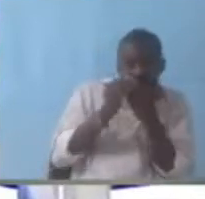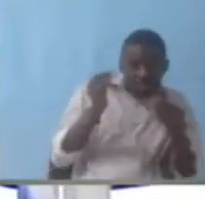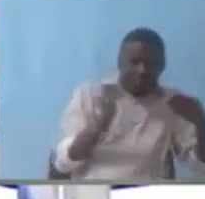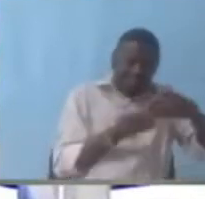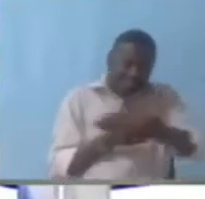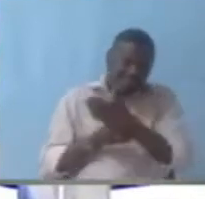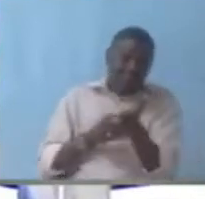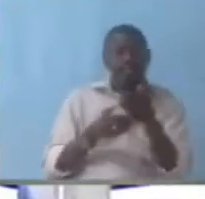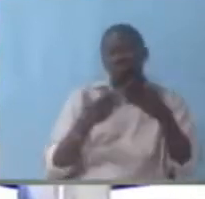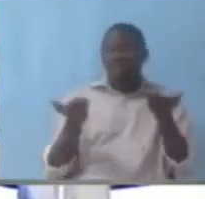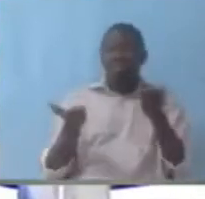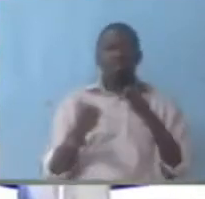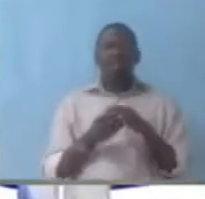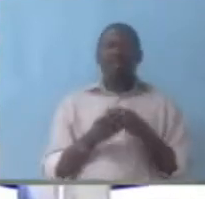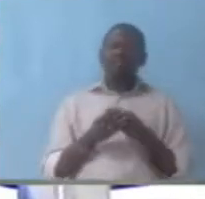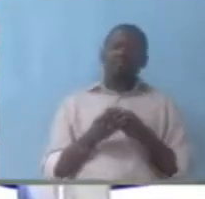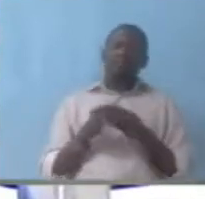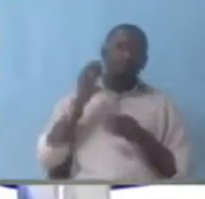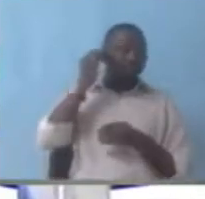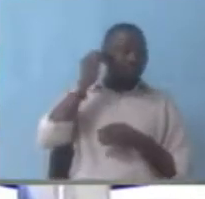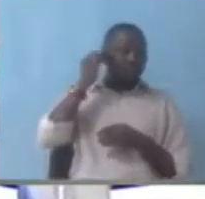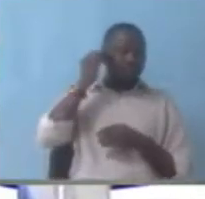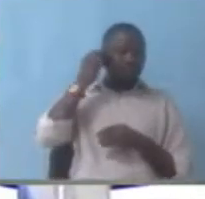is he Jenkenole for his canon.